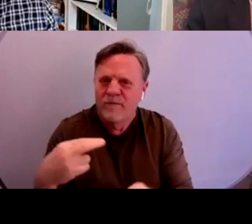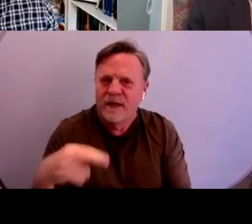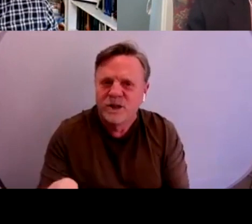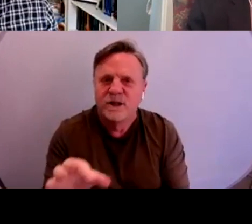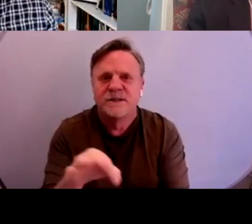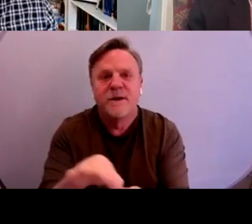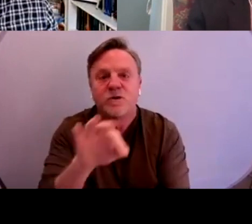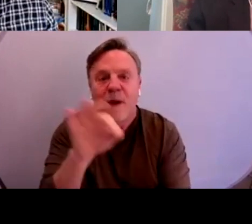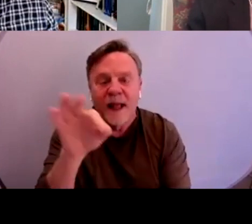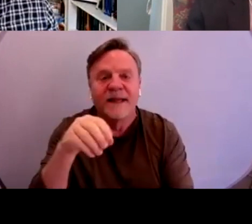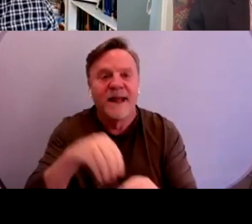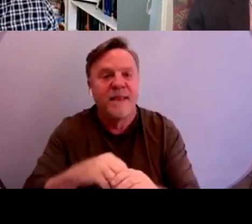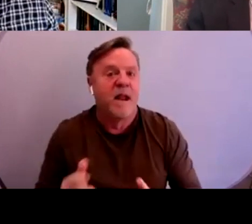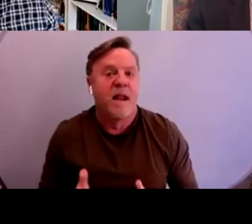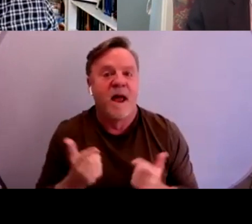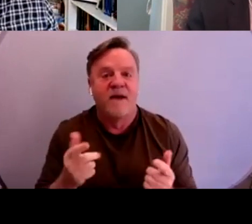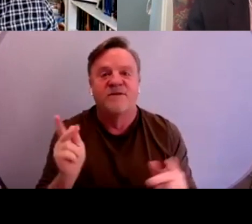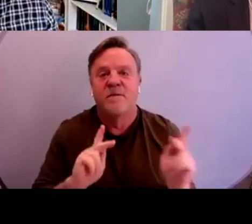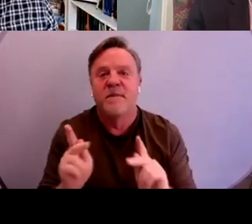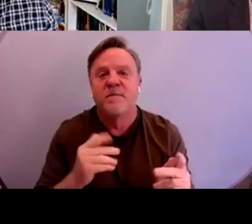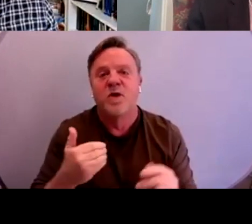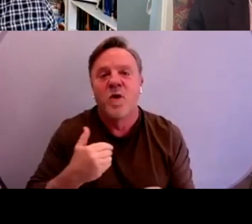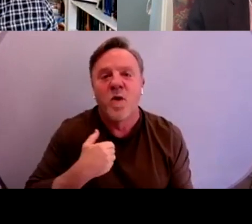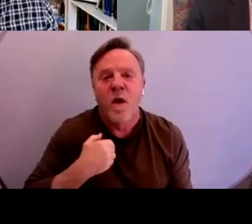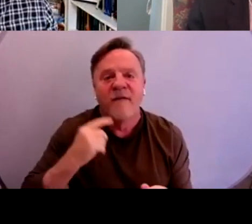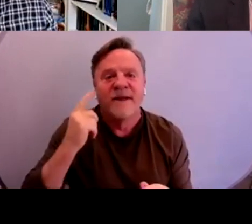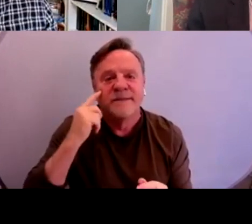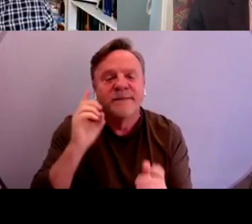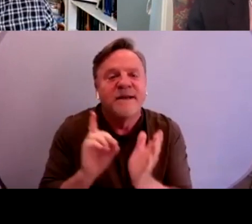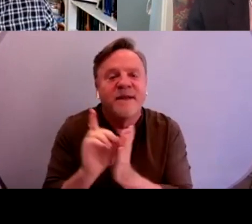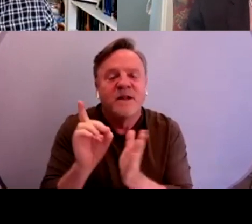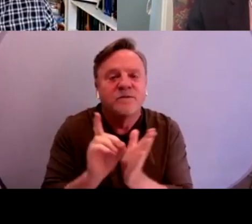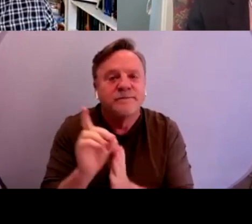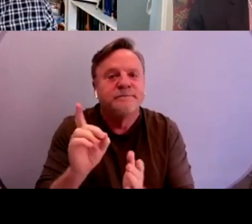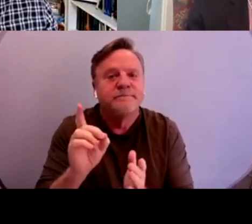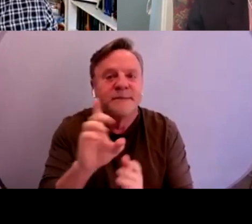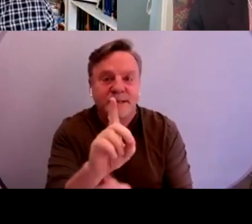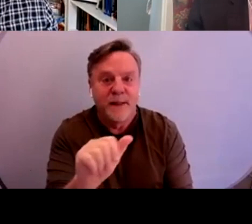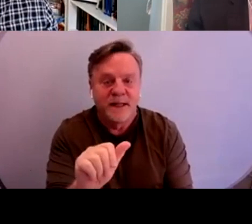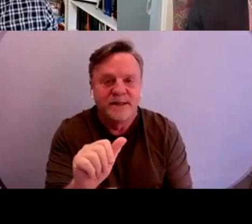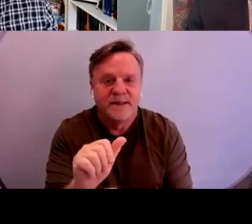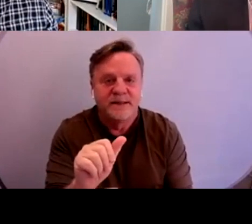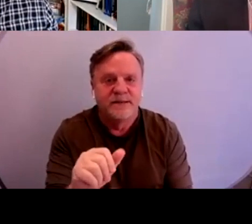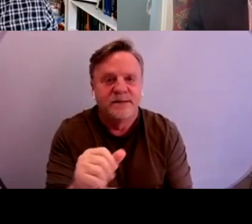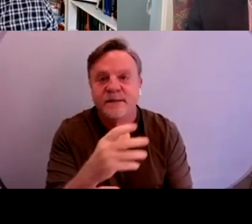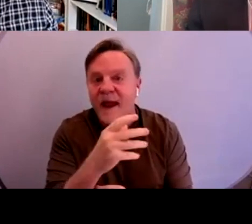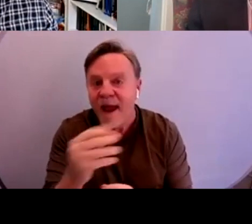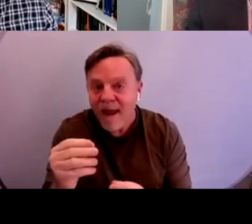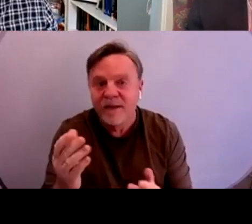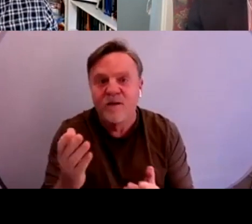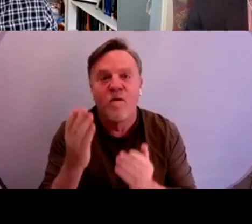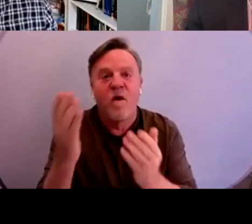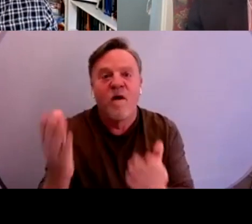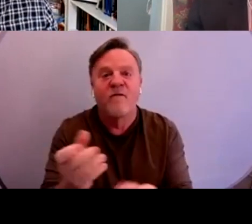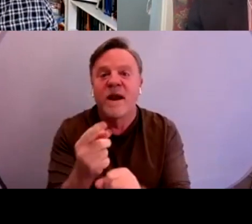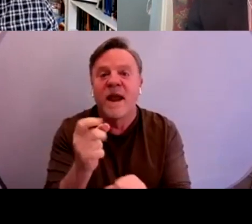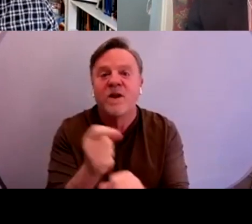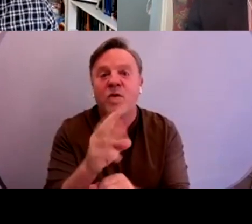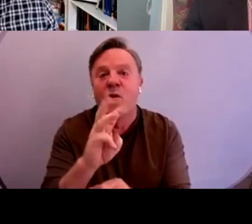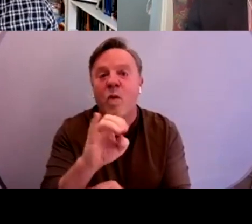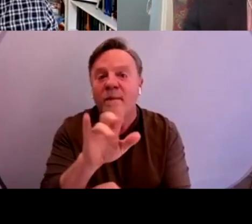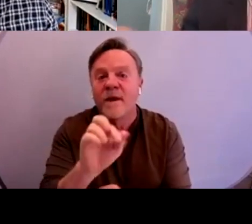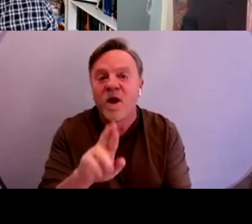spirituality in the lives of people with intellectual and developmental disabilities. In addition to offering this annual webinar